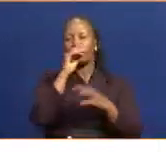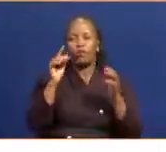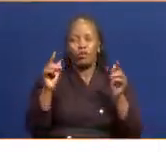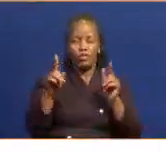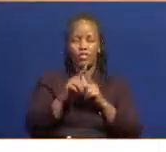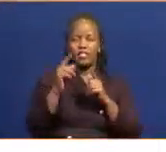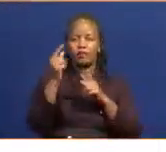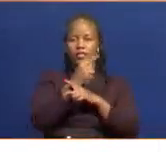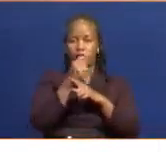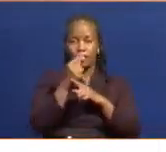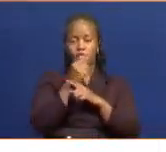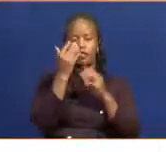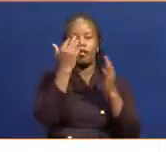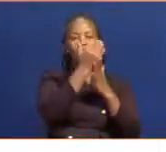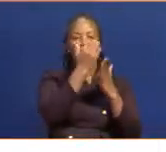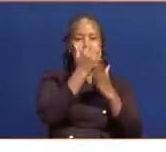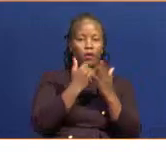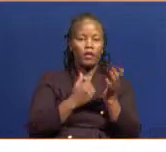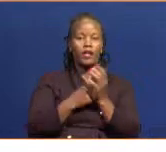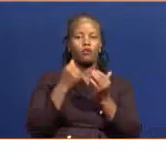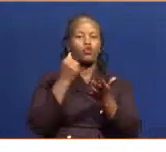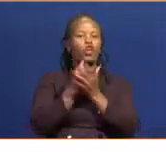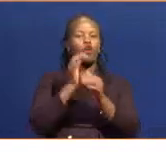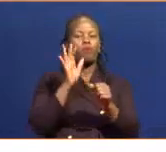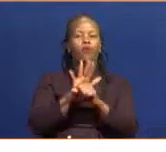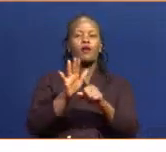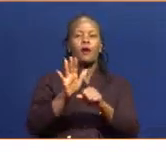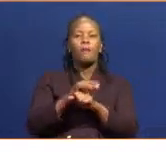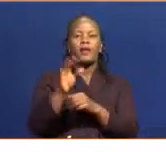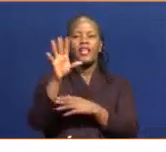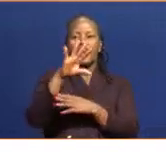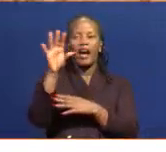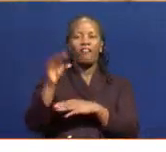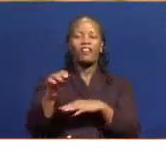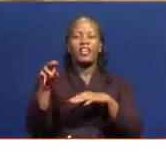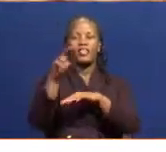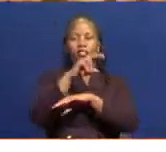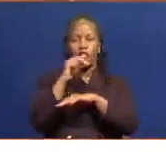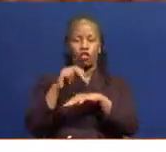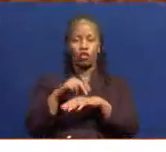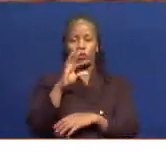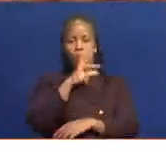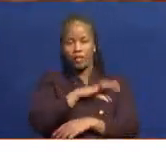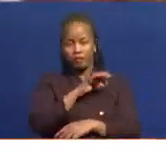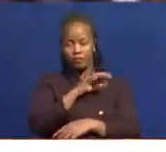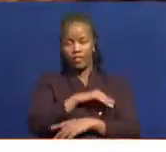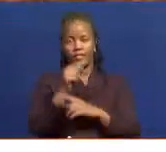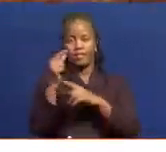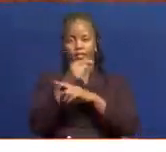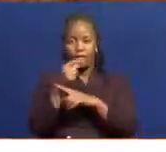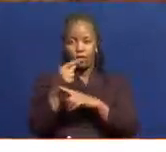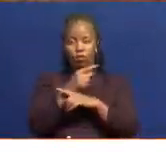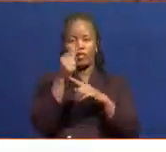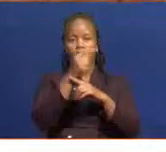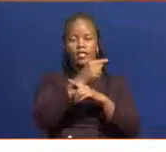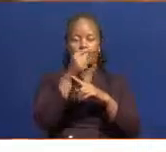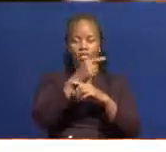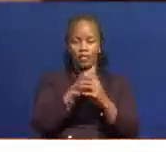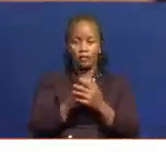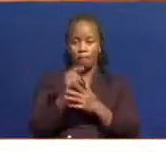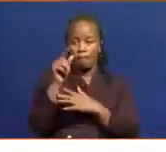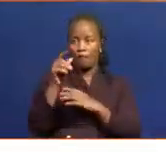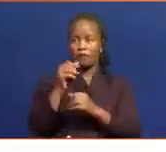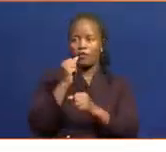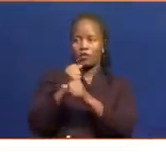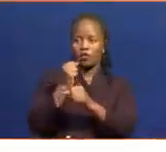part of a program that will see several African nations receive the same training under the initiative. This training was